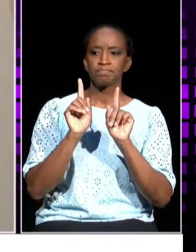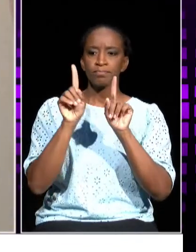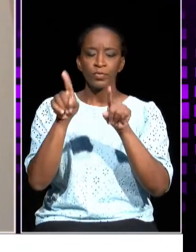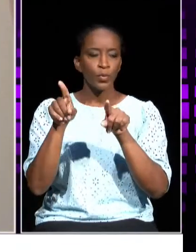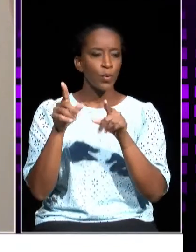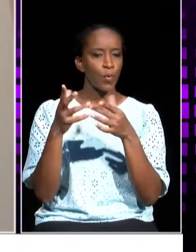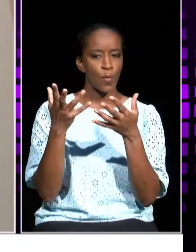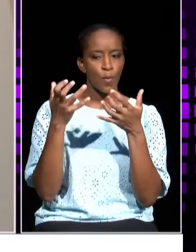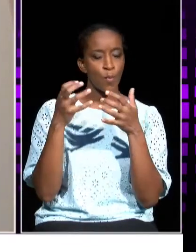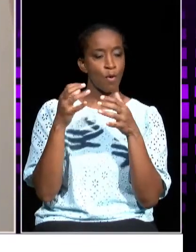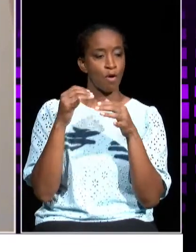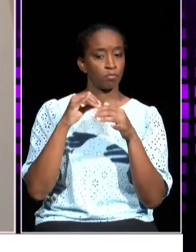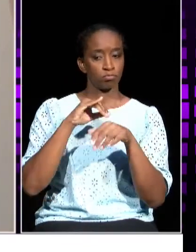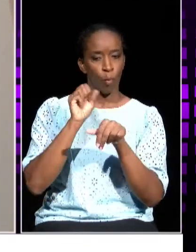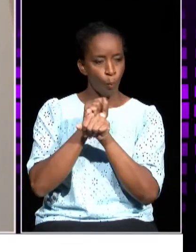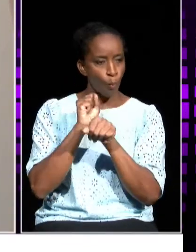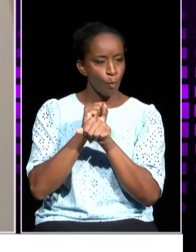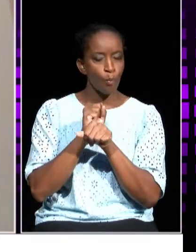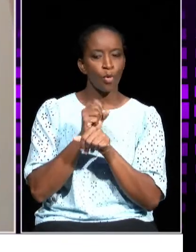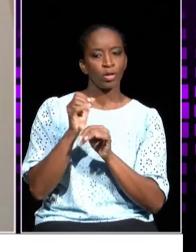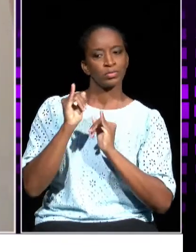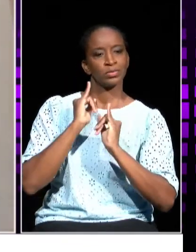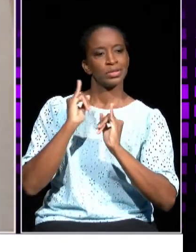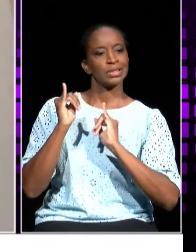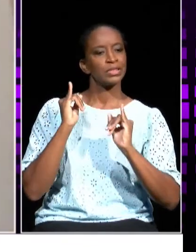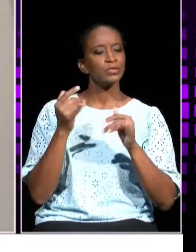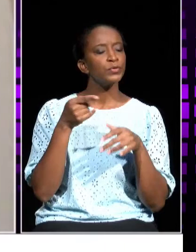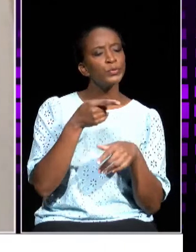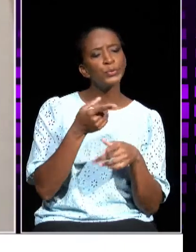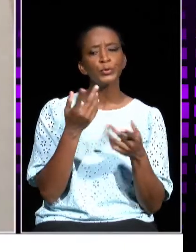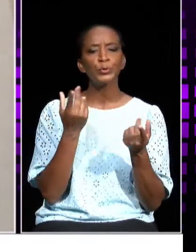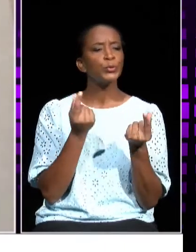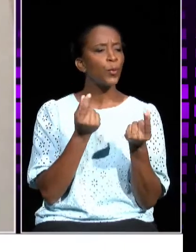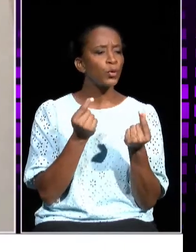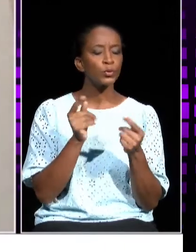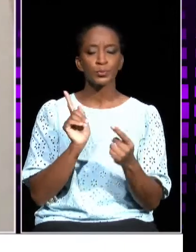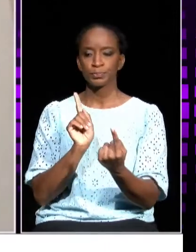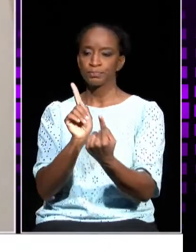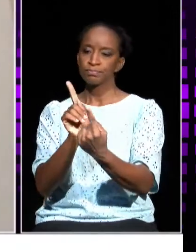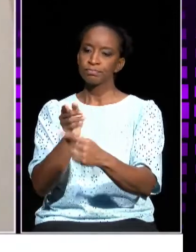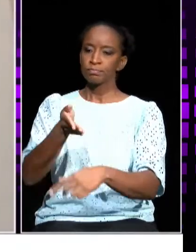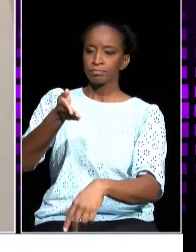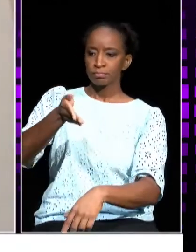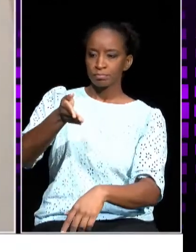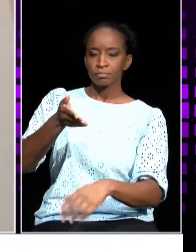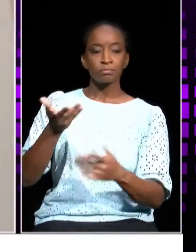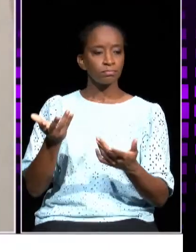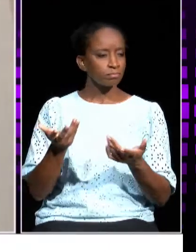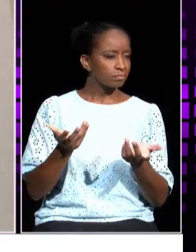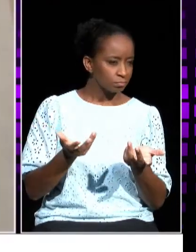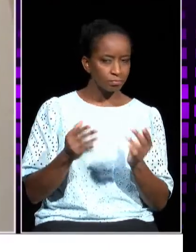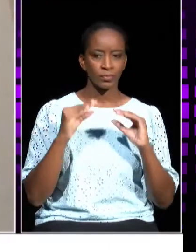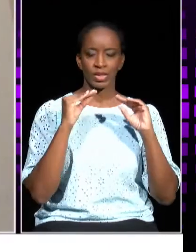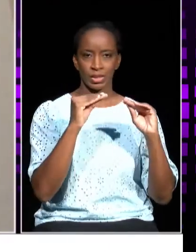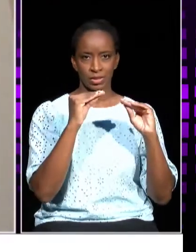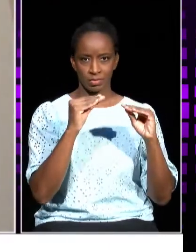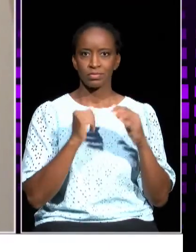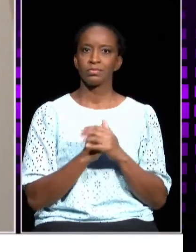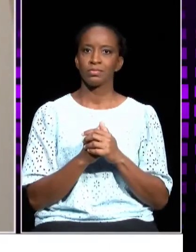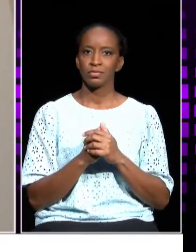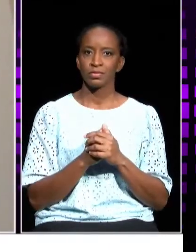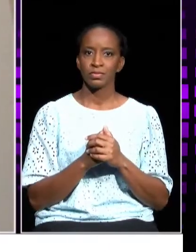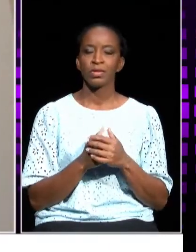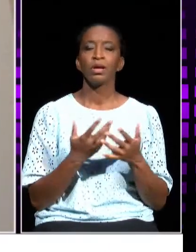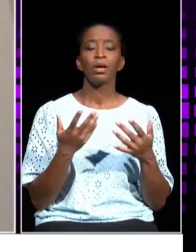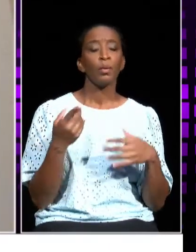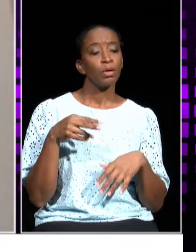we could get to the point where we don't just sit down and sit back and watch them self-destruct, but really to seek them out